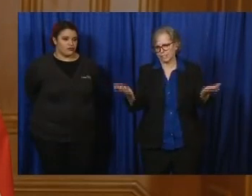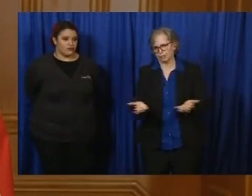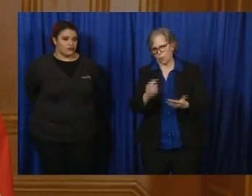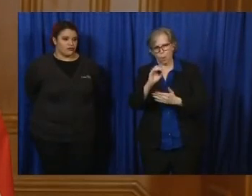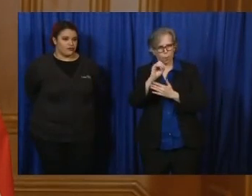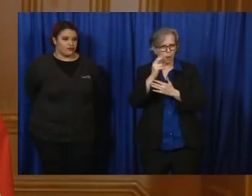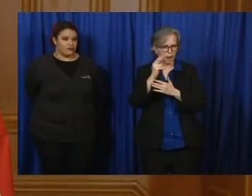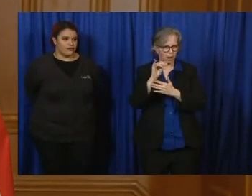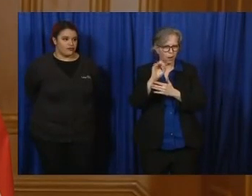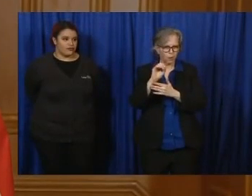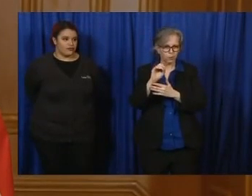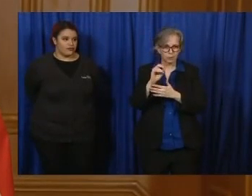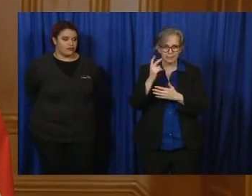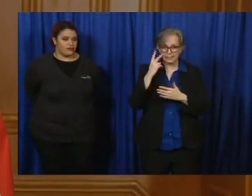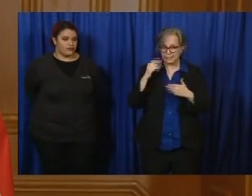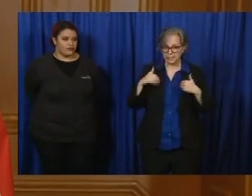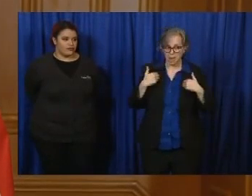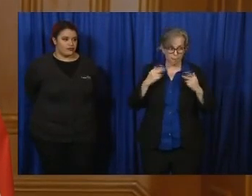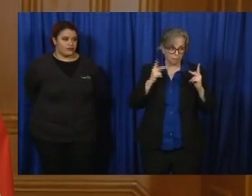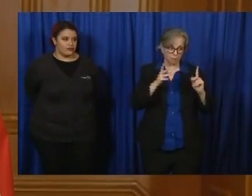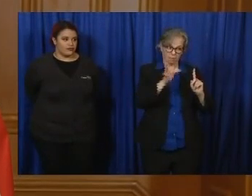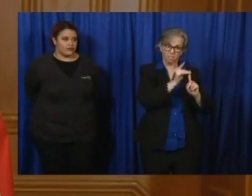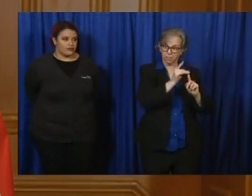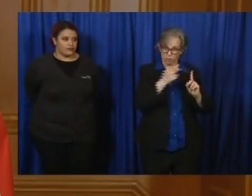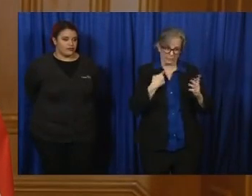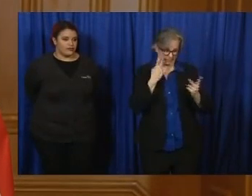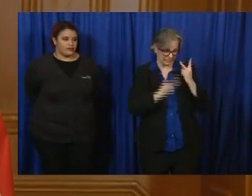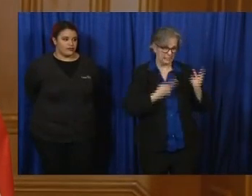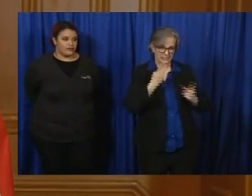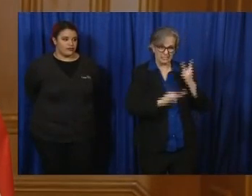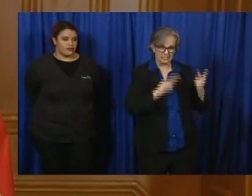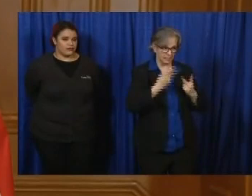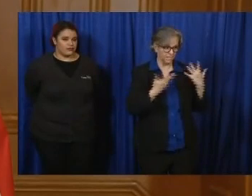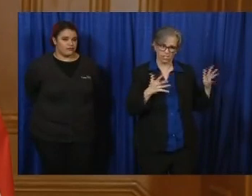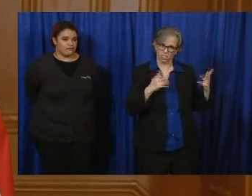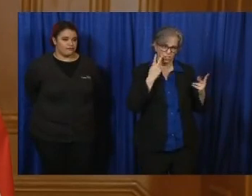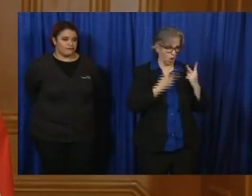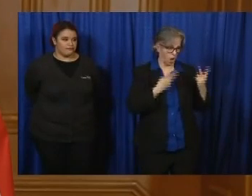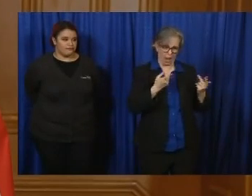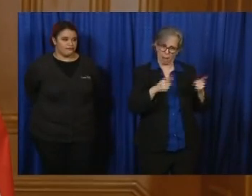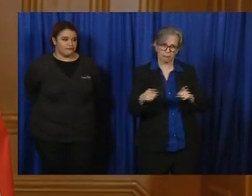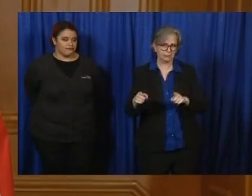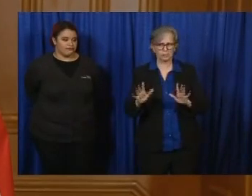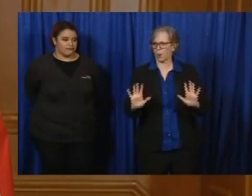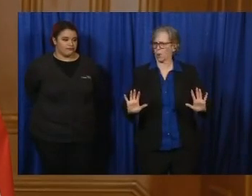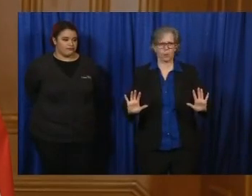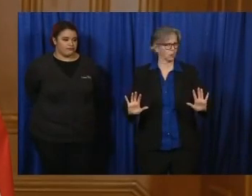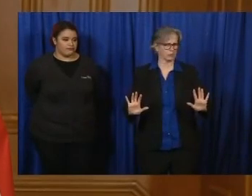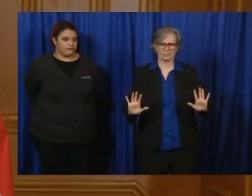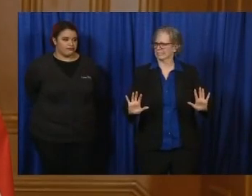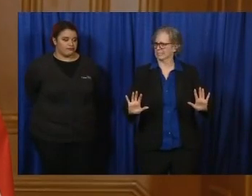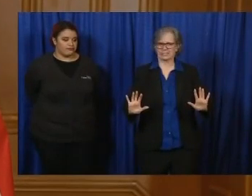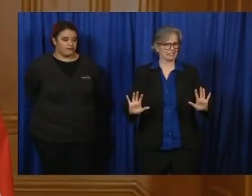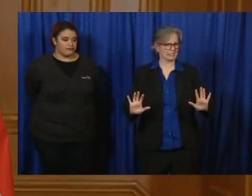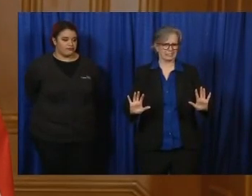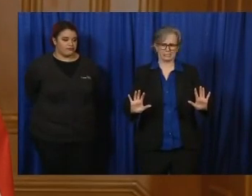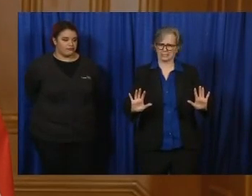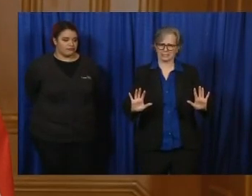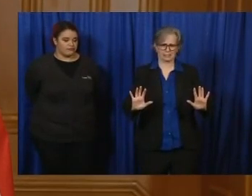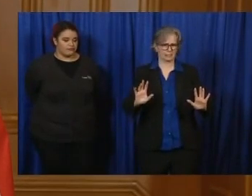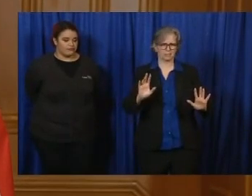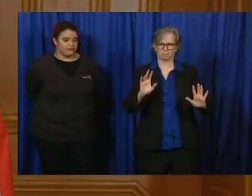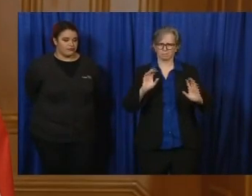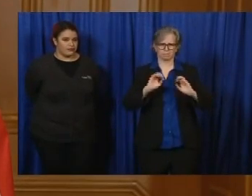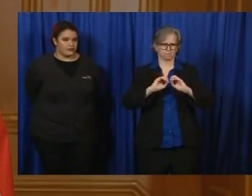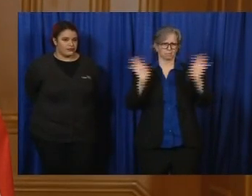get sick, and we have seen young people come down with this. Obviously, when you put a lot of